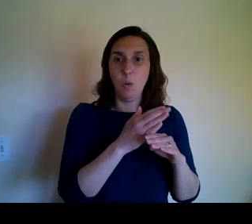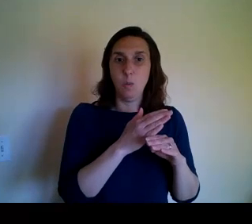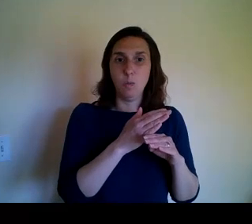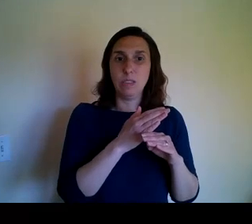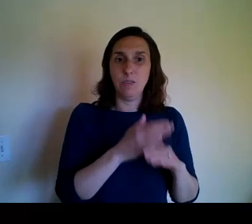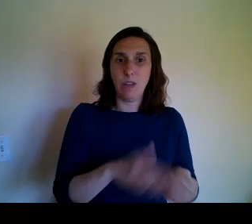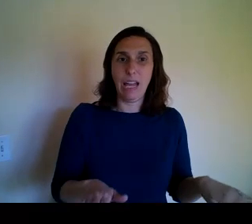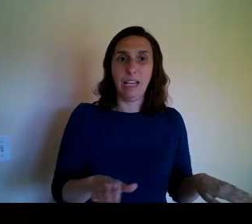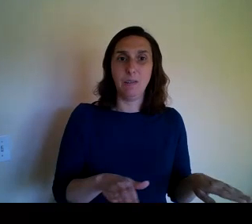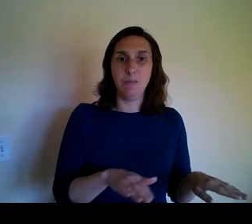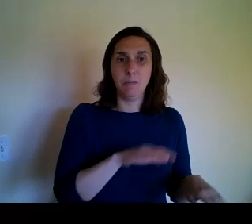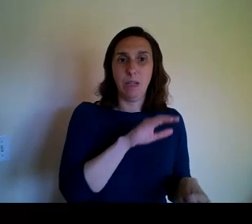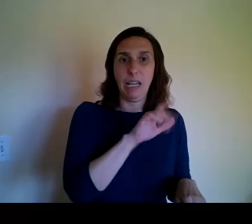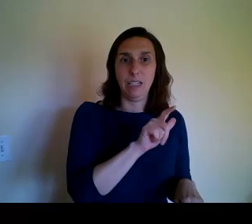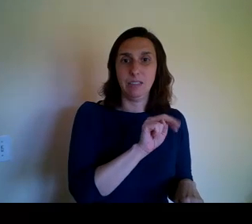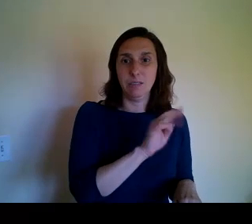b.